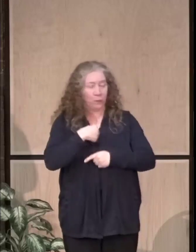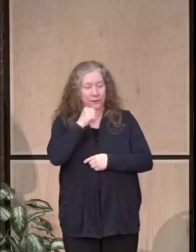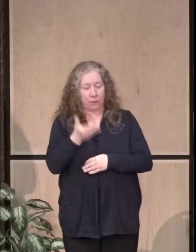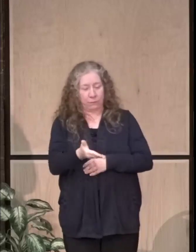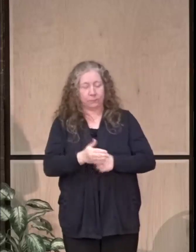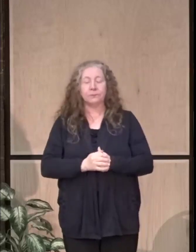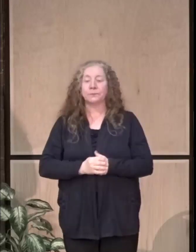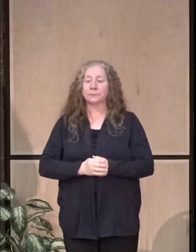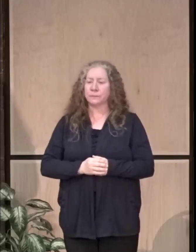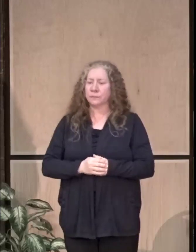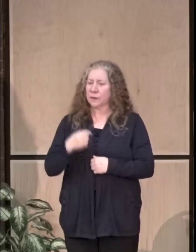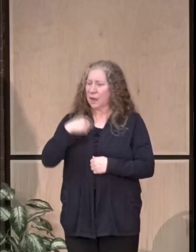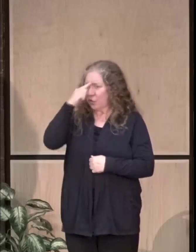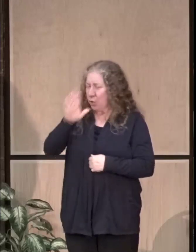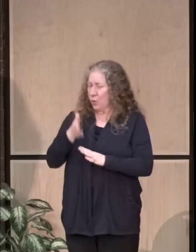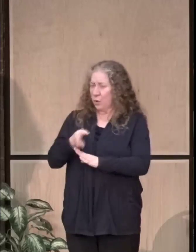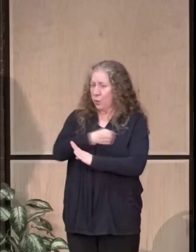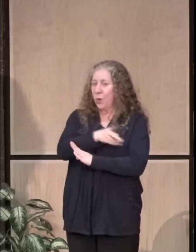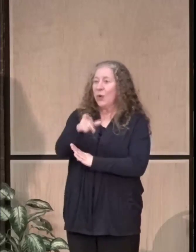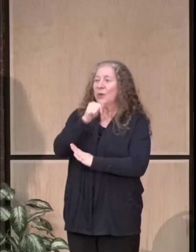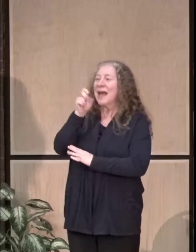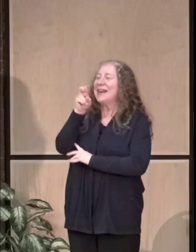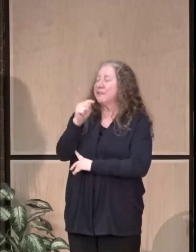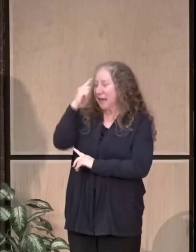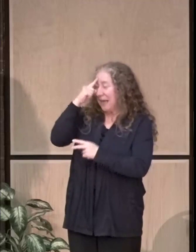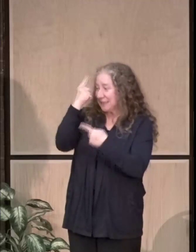I thought from your earlier testimony it was never even considered.